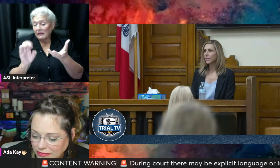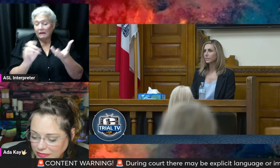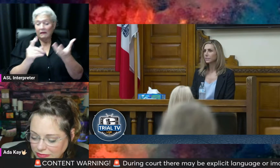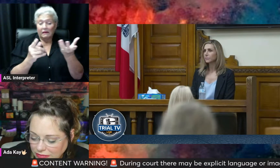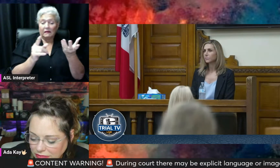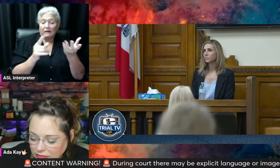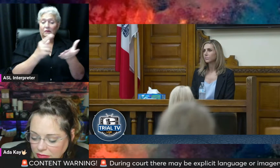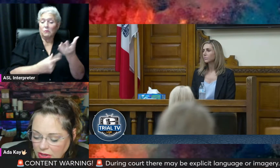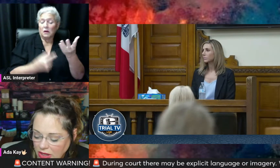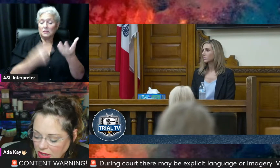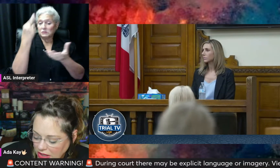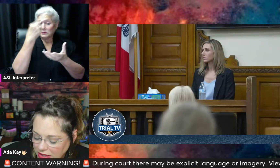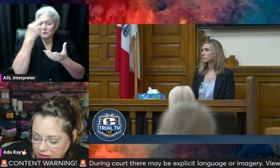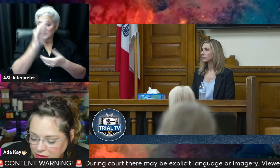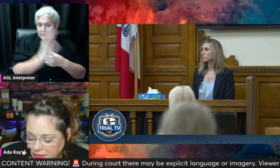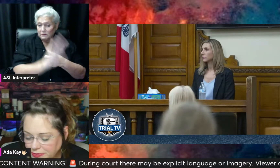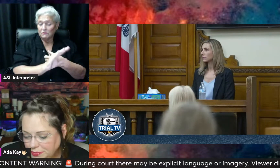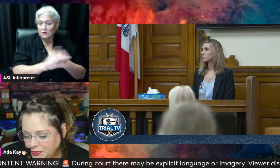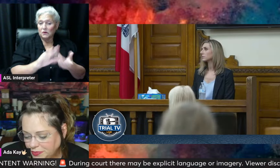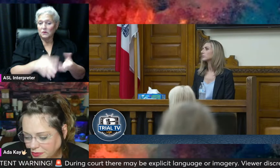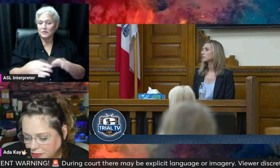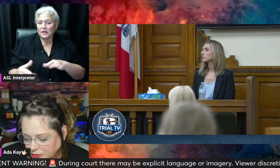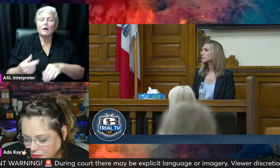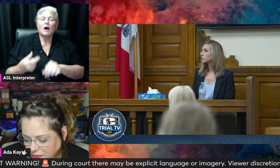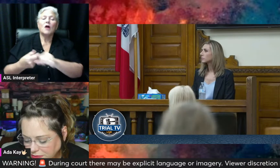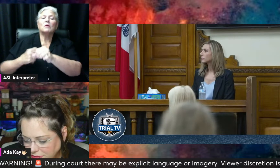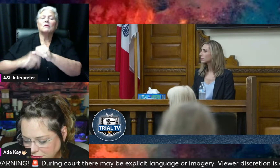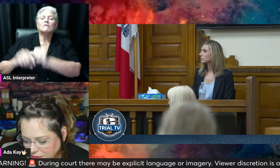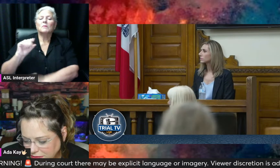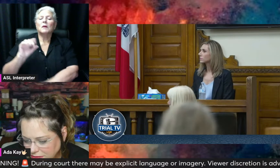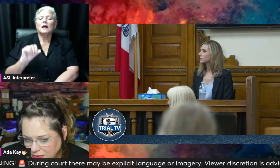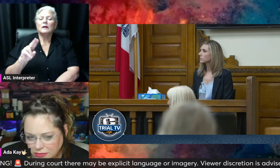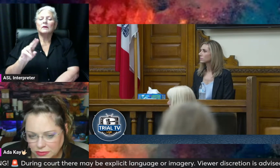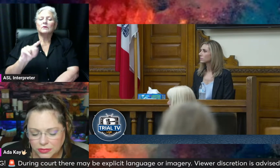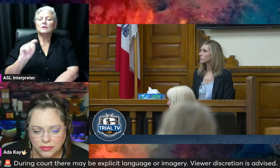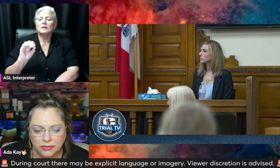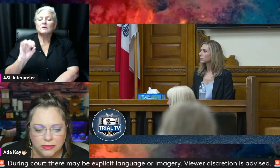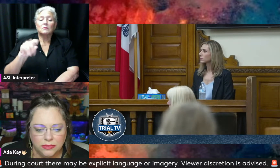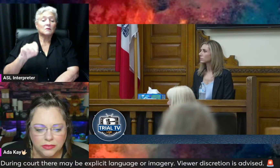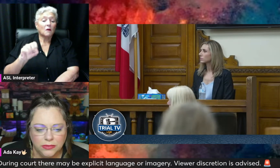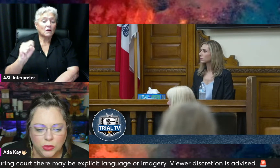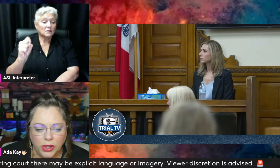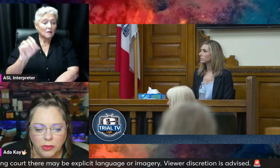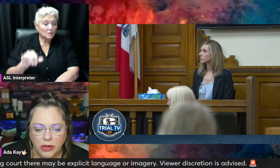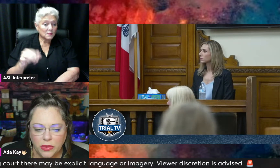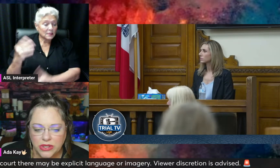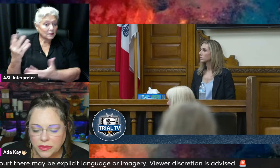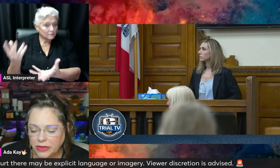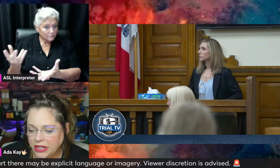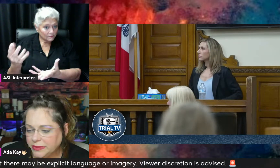make sense, yes. Thank you. Now I have nothing further. Cross-examination.